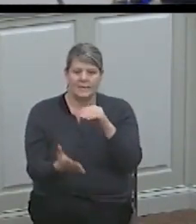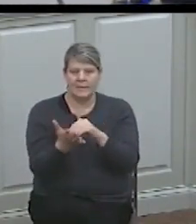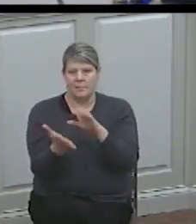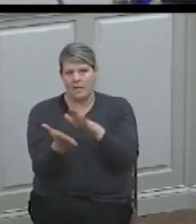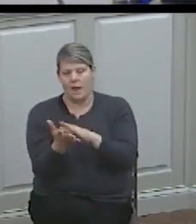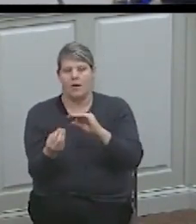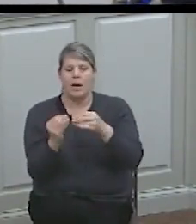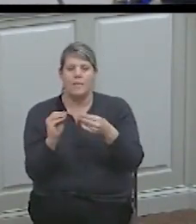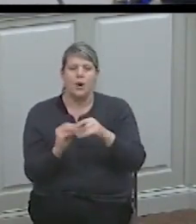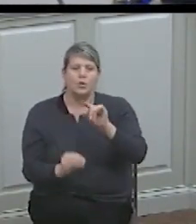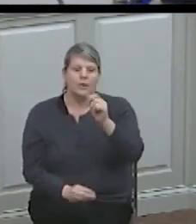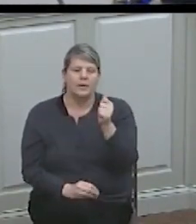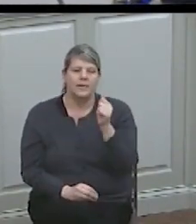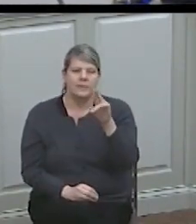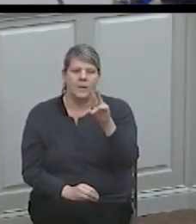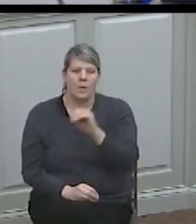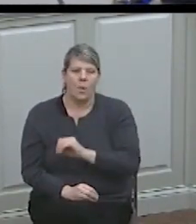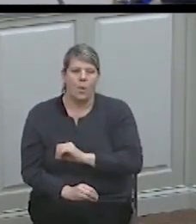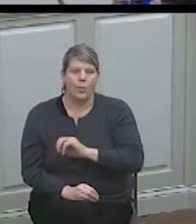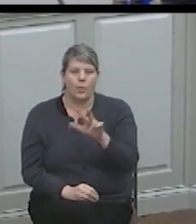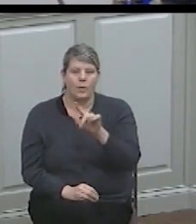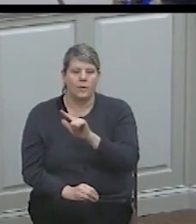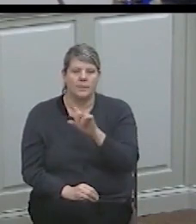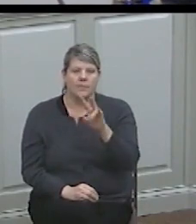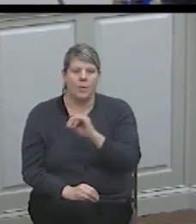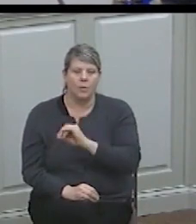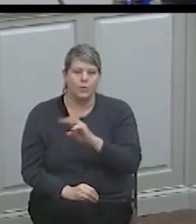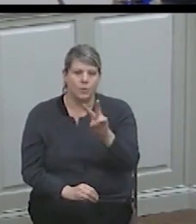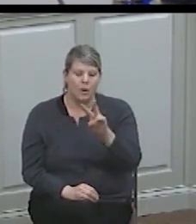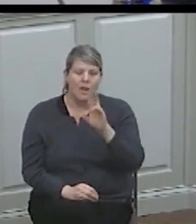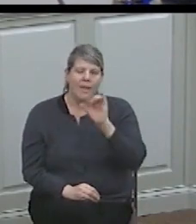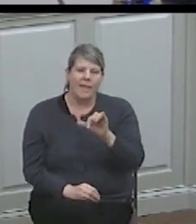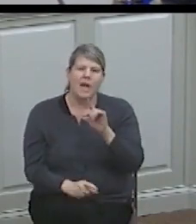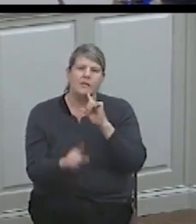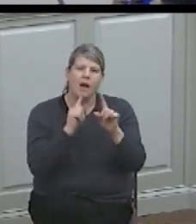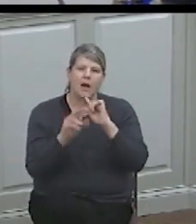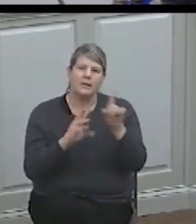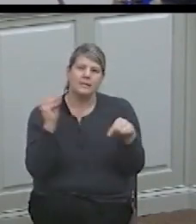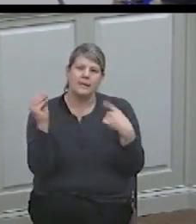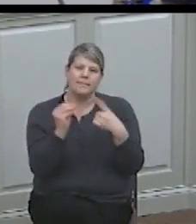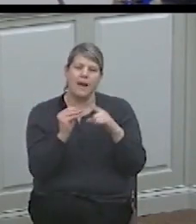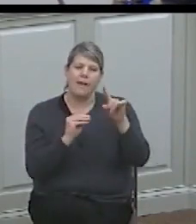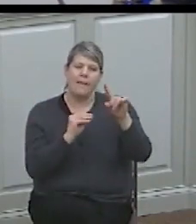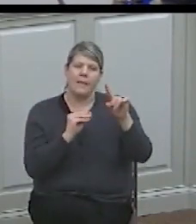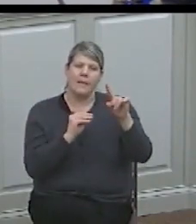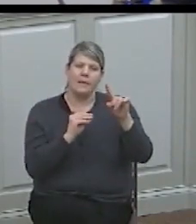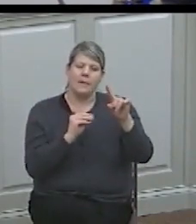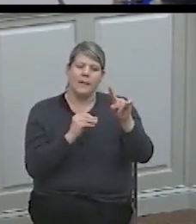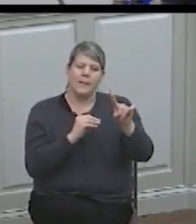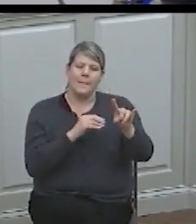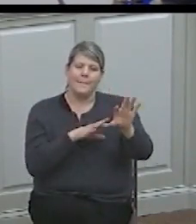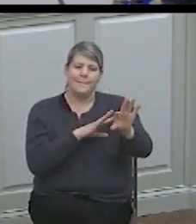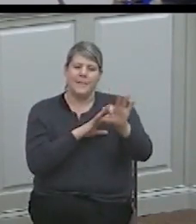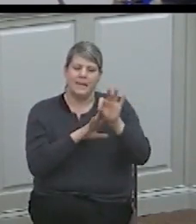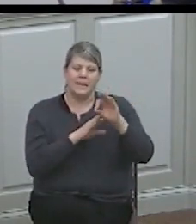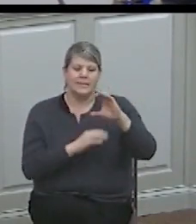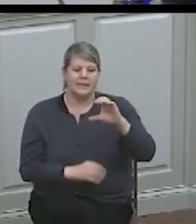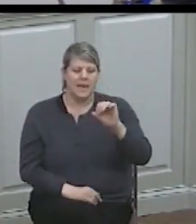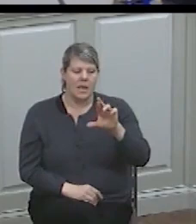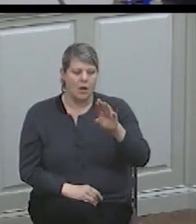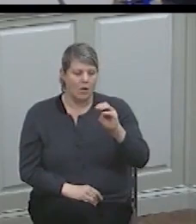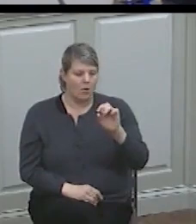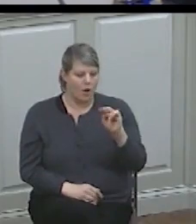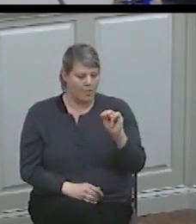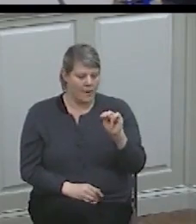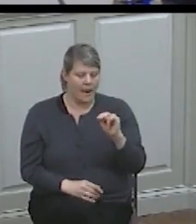2017-032702, which confirms the selection of Carmen as the highest ranked firm and authorizes staff to